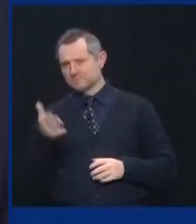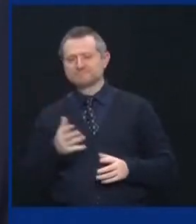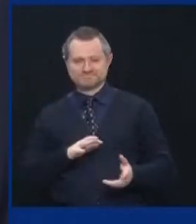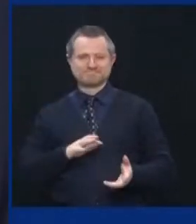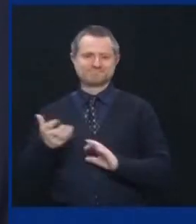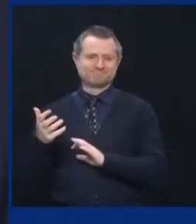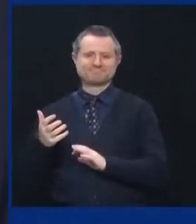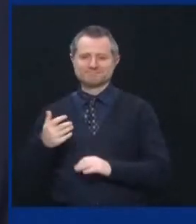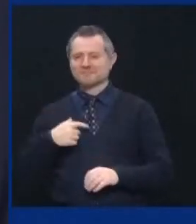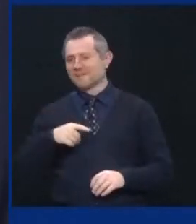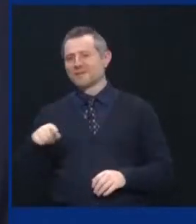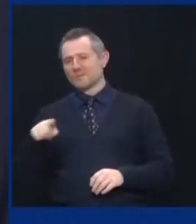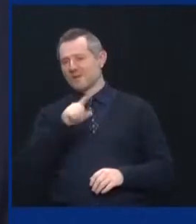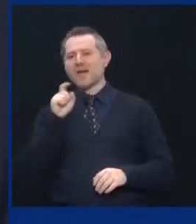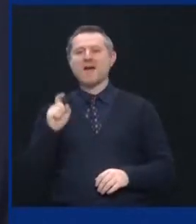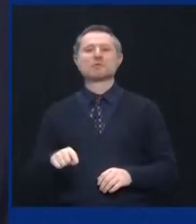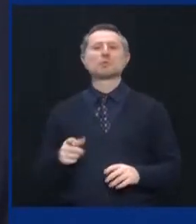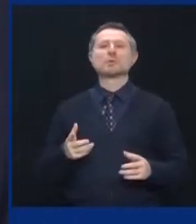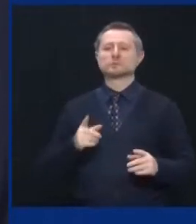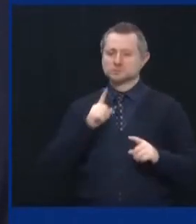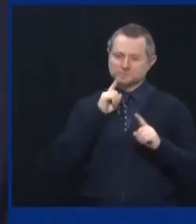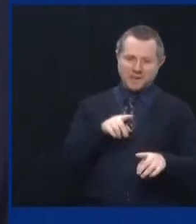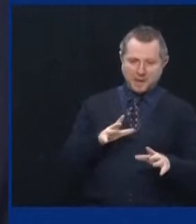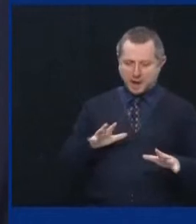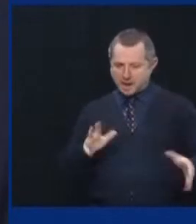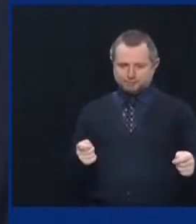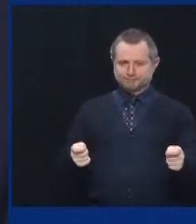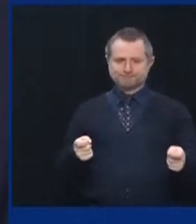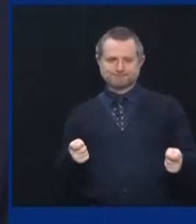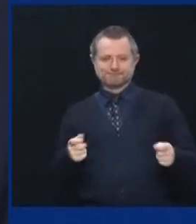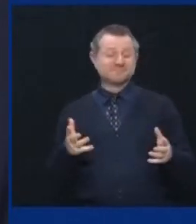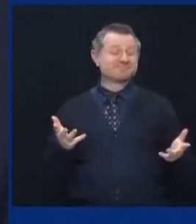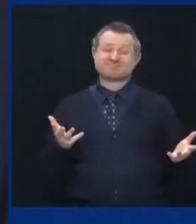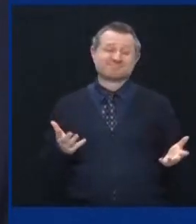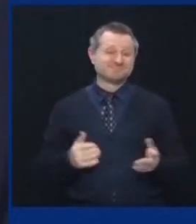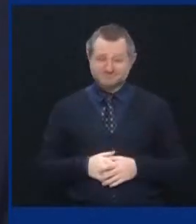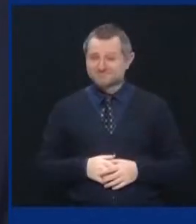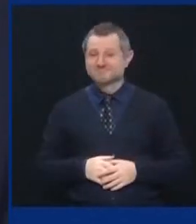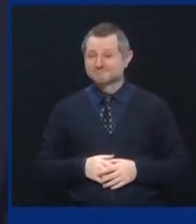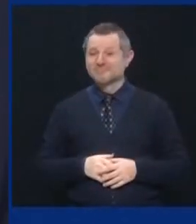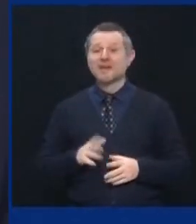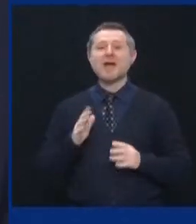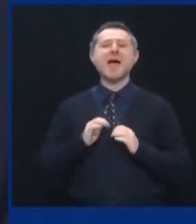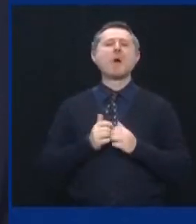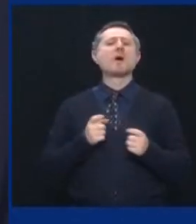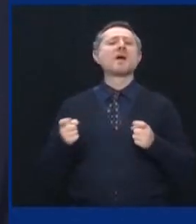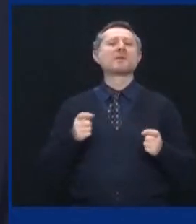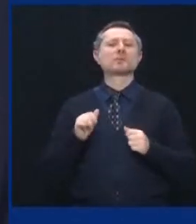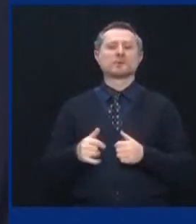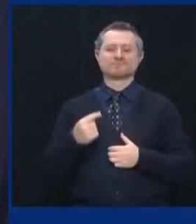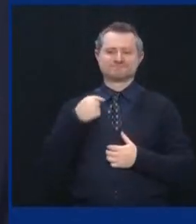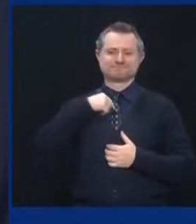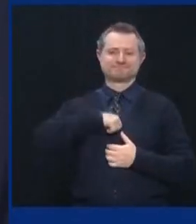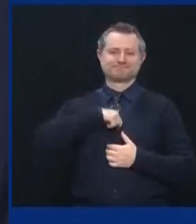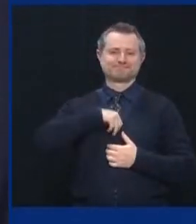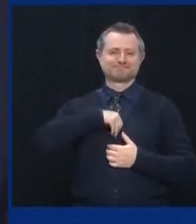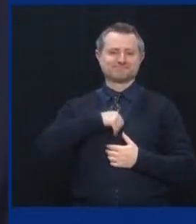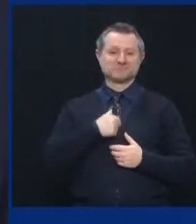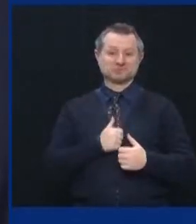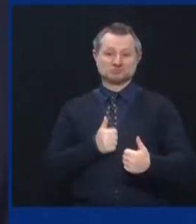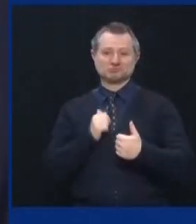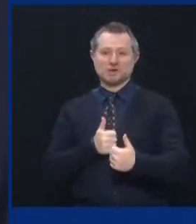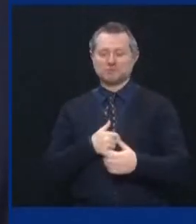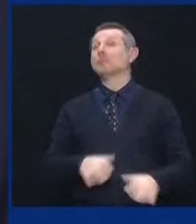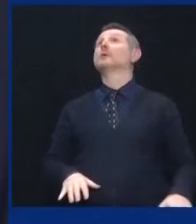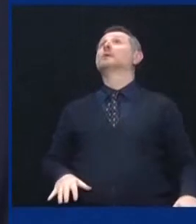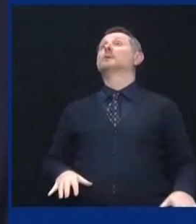question becomes how you handle it. And that becomes a question of who you are. Do you get up? Do you learn from it? Do